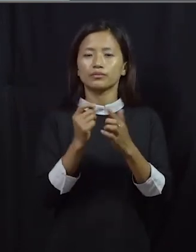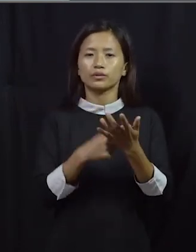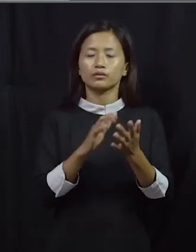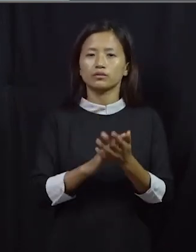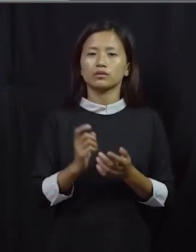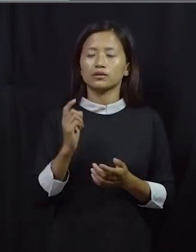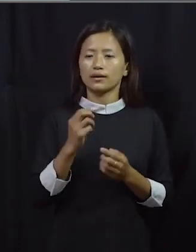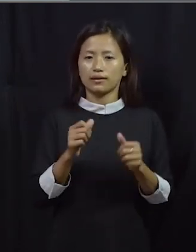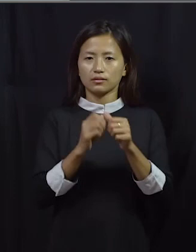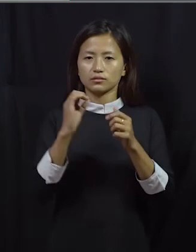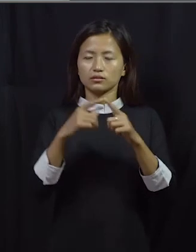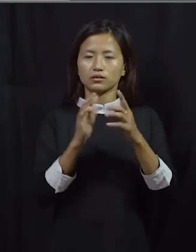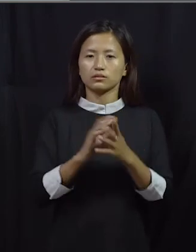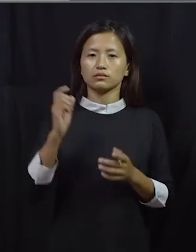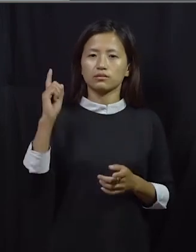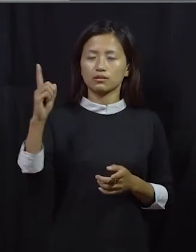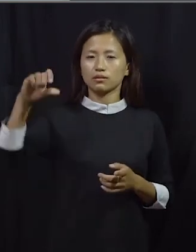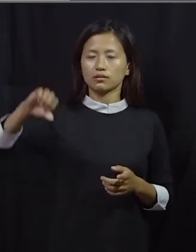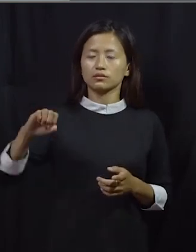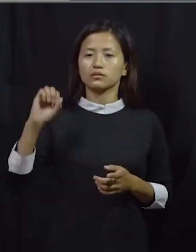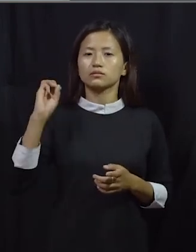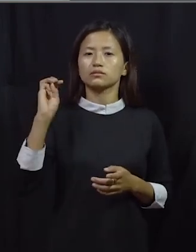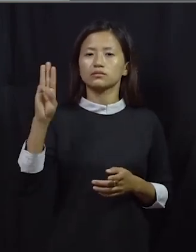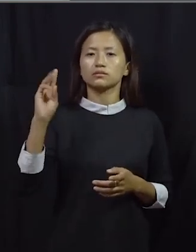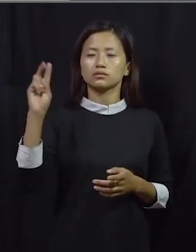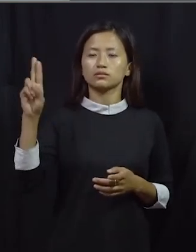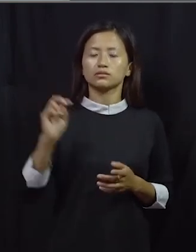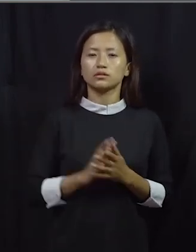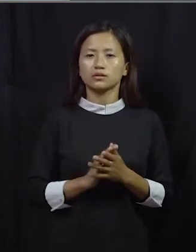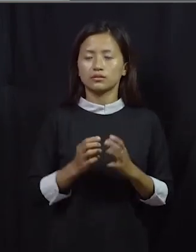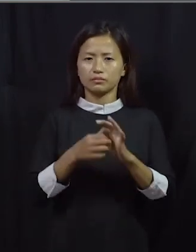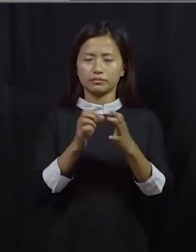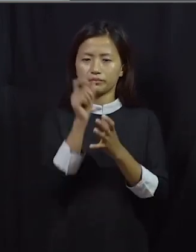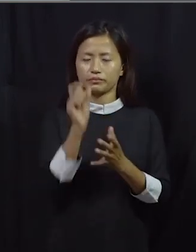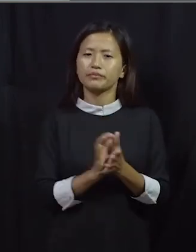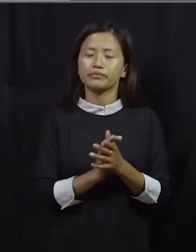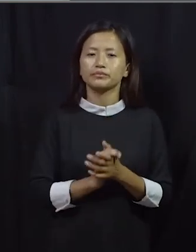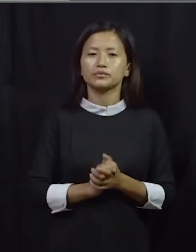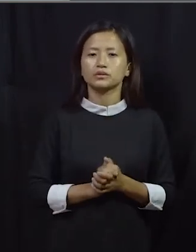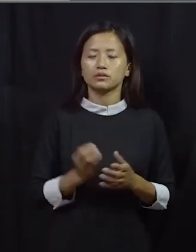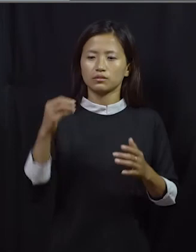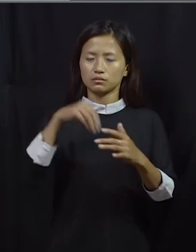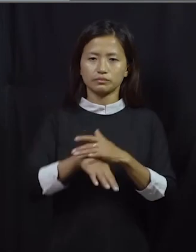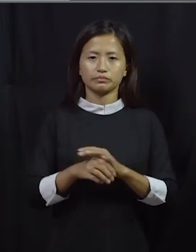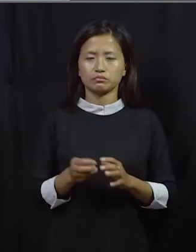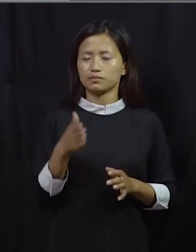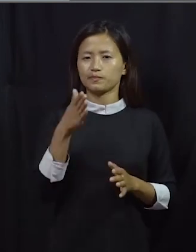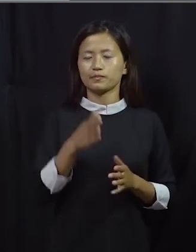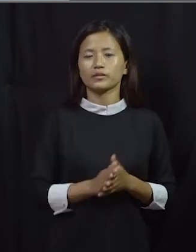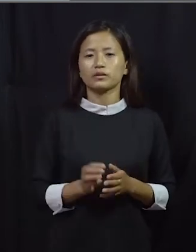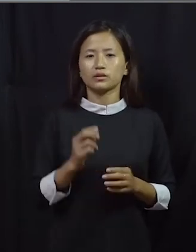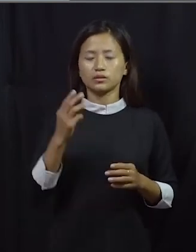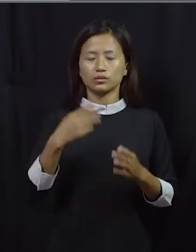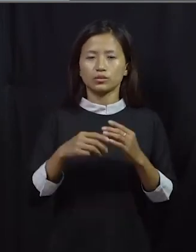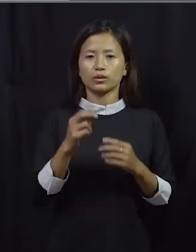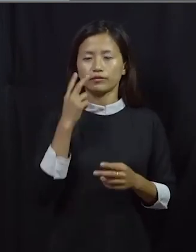Act 1932, maybe it may be mentioned in a partnership deed or it may not be mentioned in a partnership deed. So you should